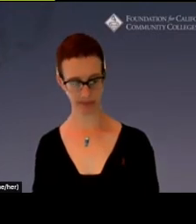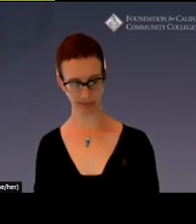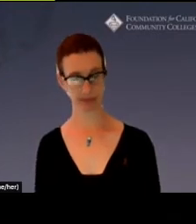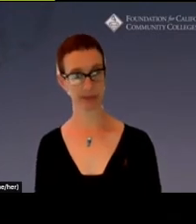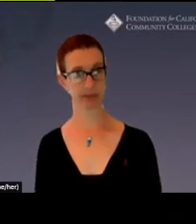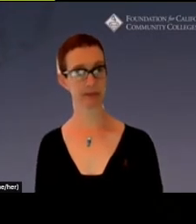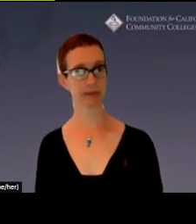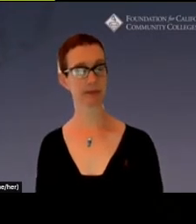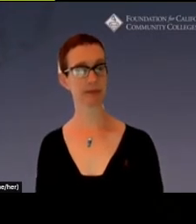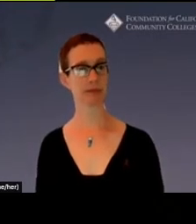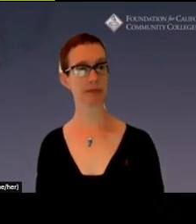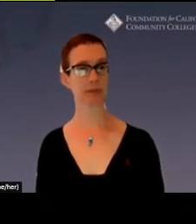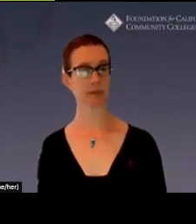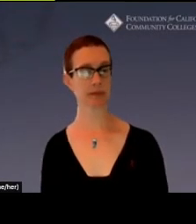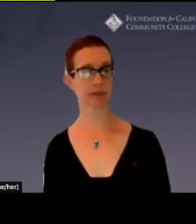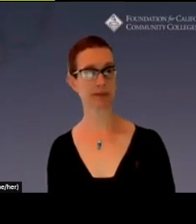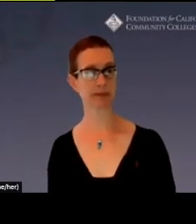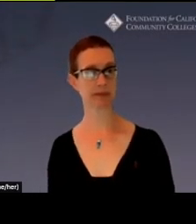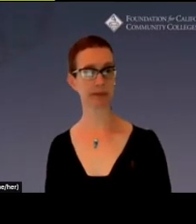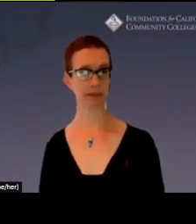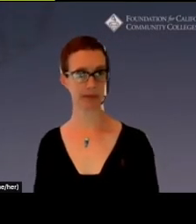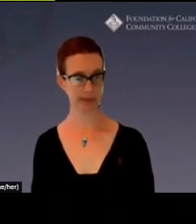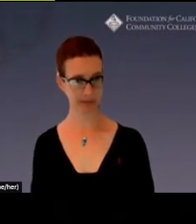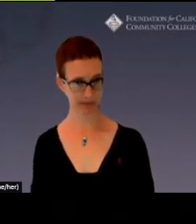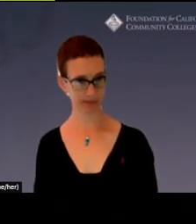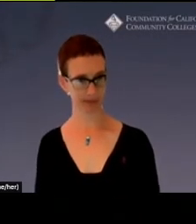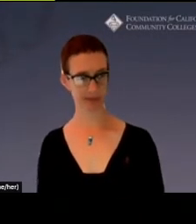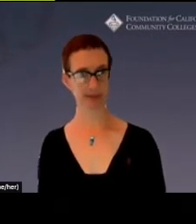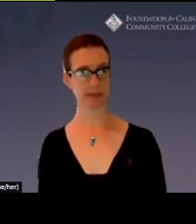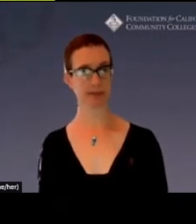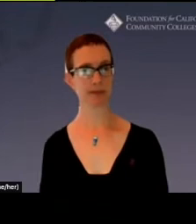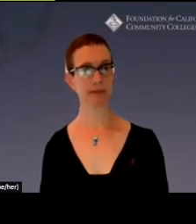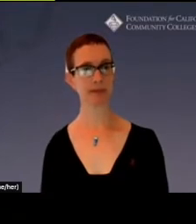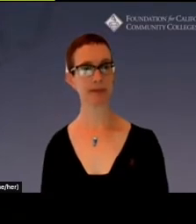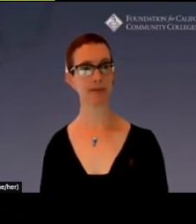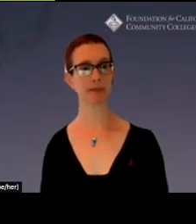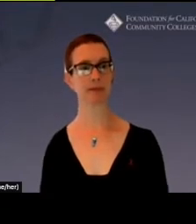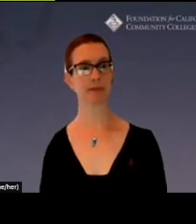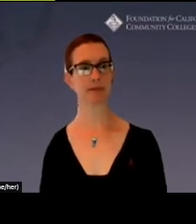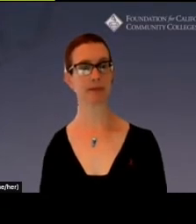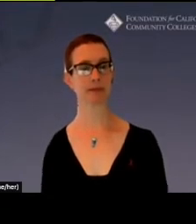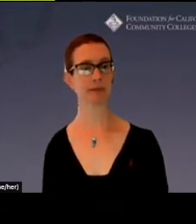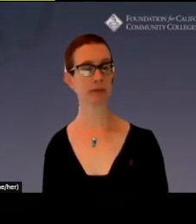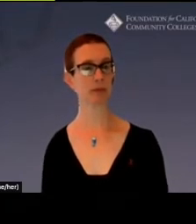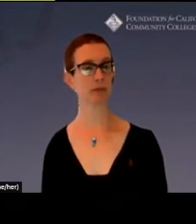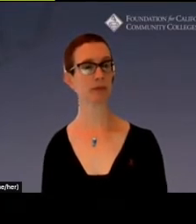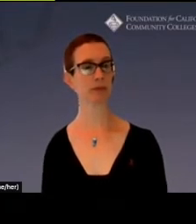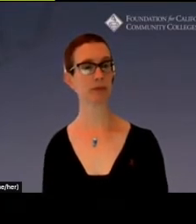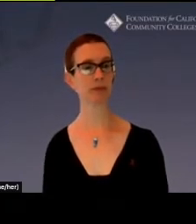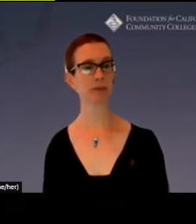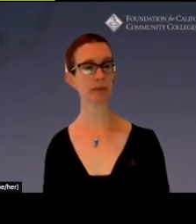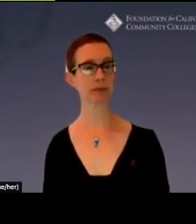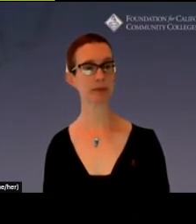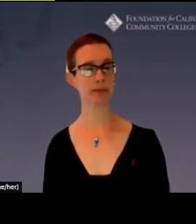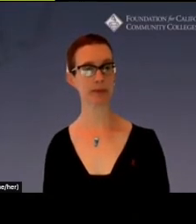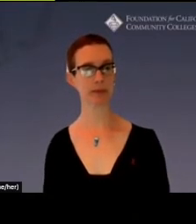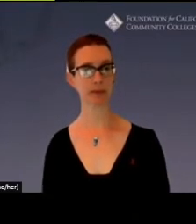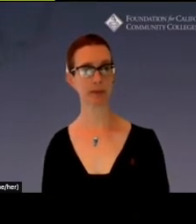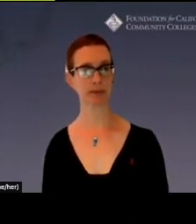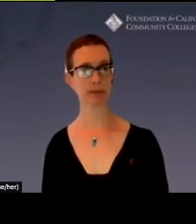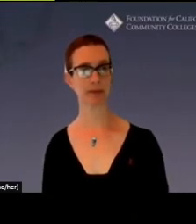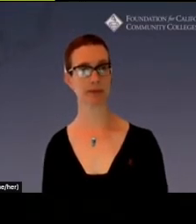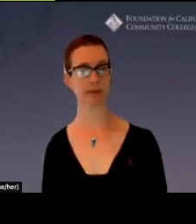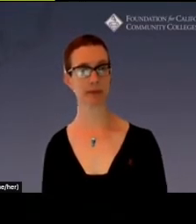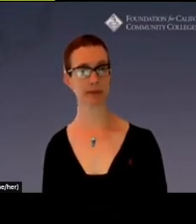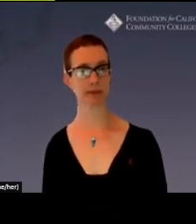the phase that you feel is best suited for the status of your current collaborative efforts, or if you're ready to go now in